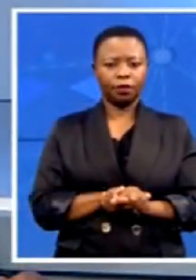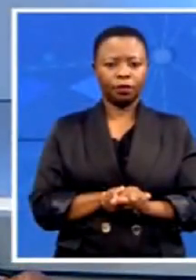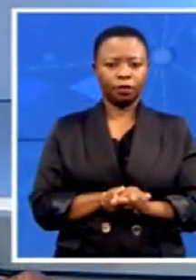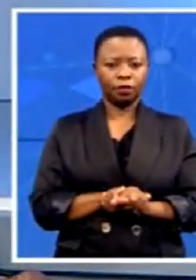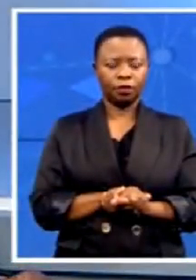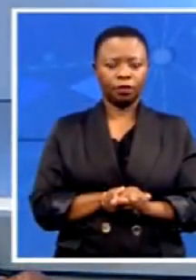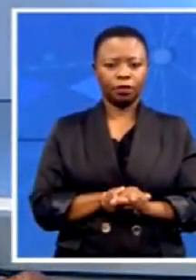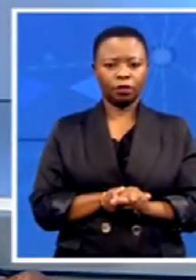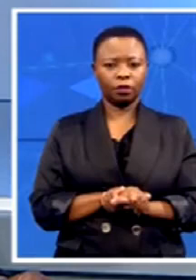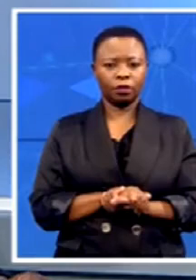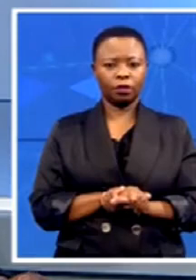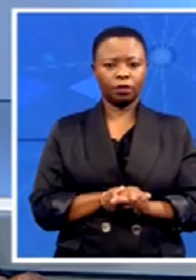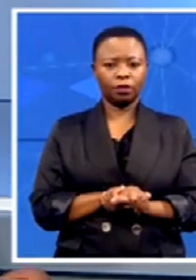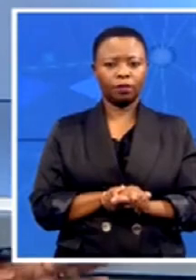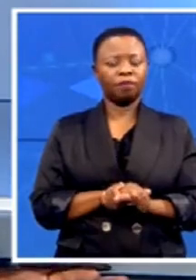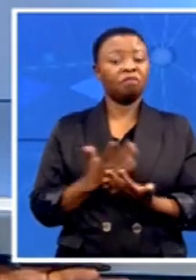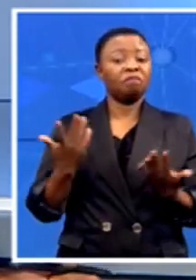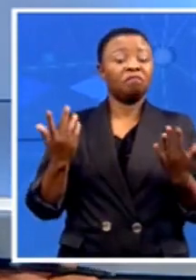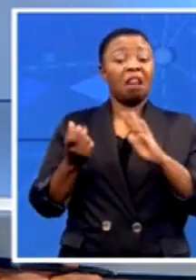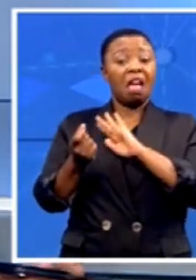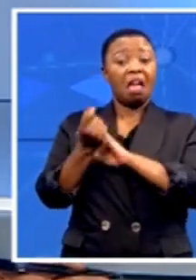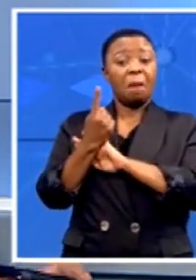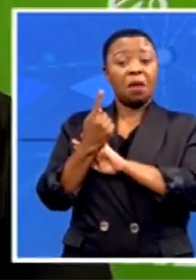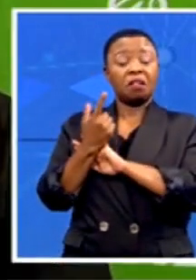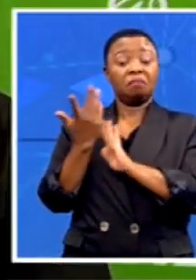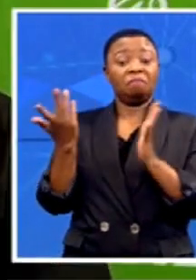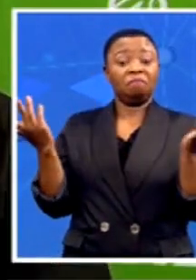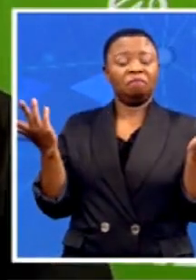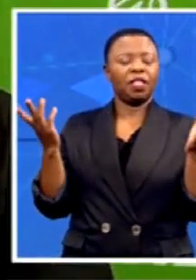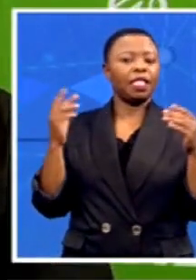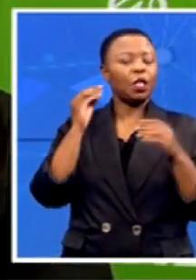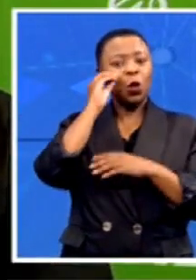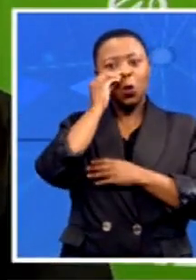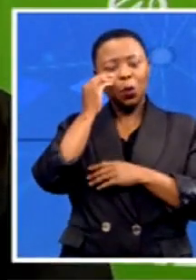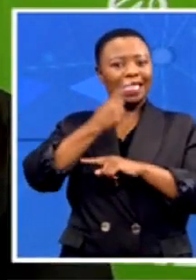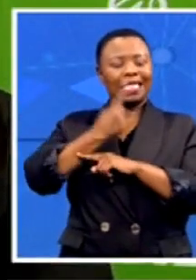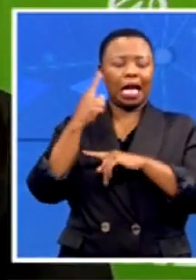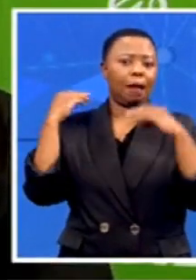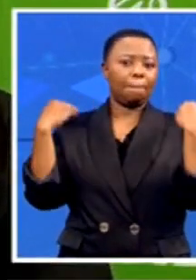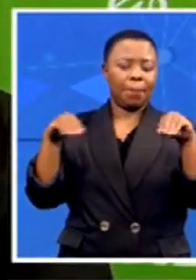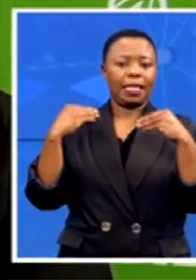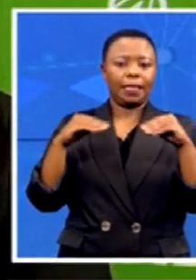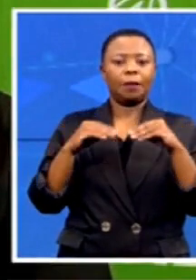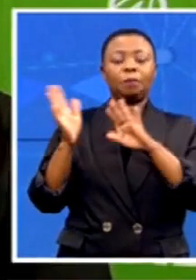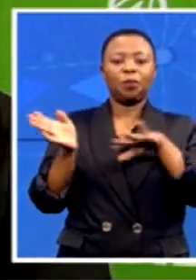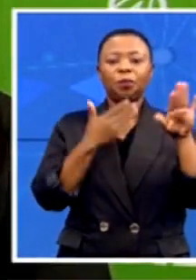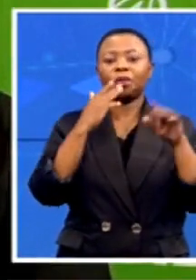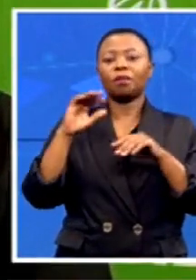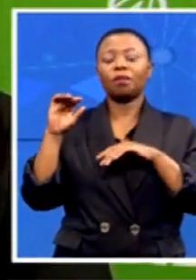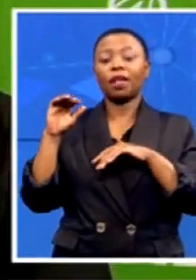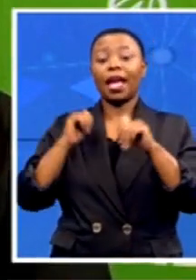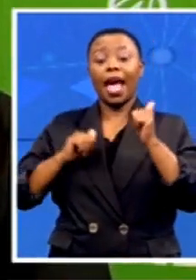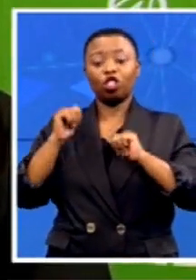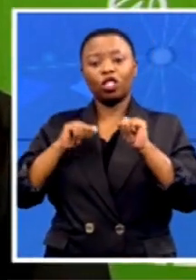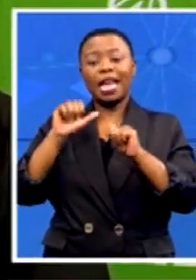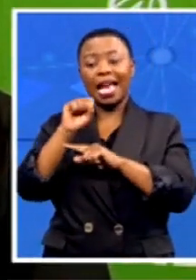That's what happens when you have a busy news day. Action XA is taking the IEC to the Electoral Court after the party's name was left